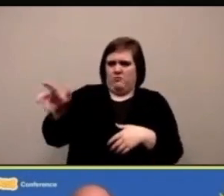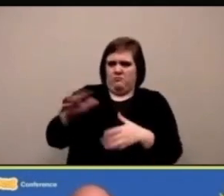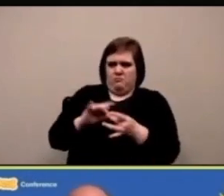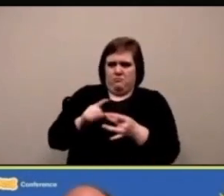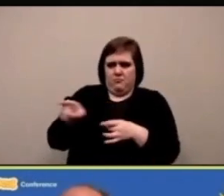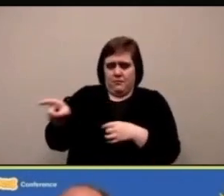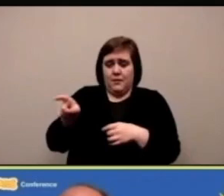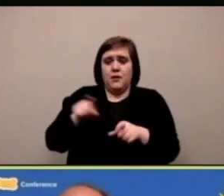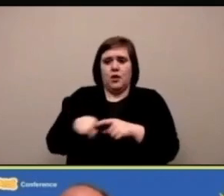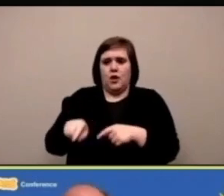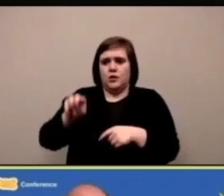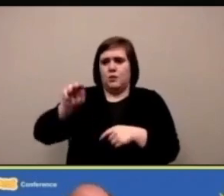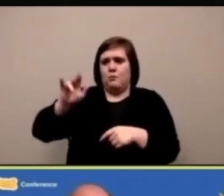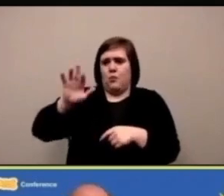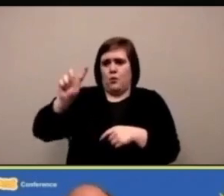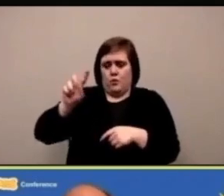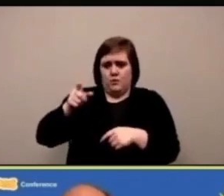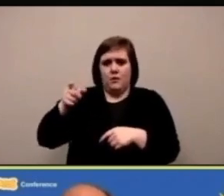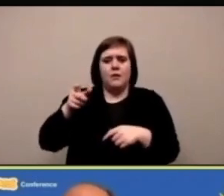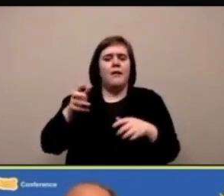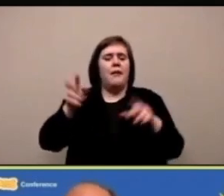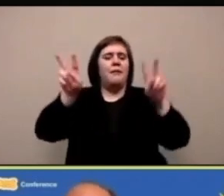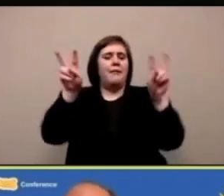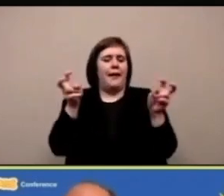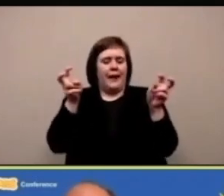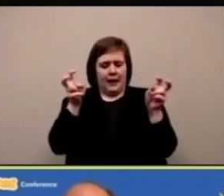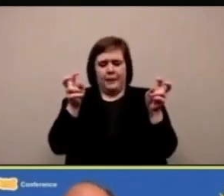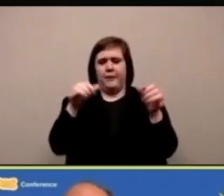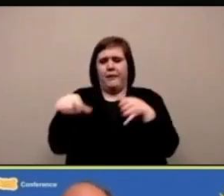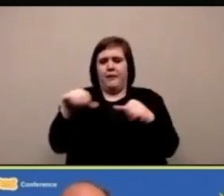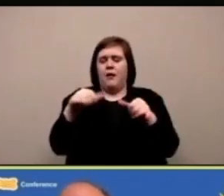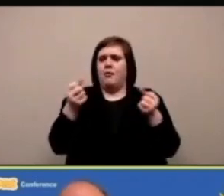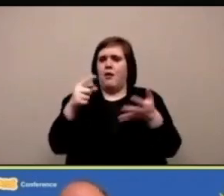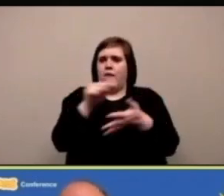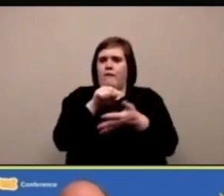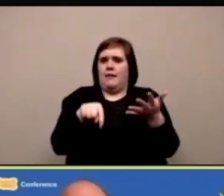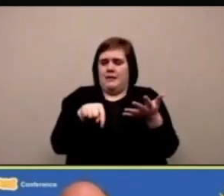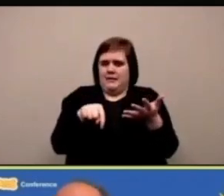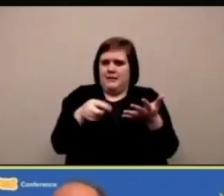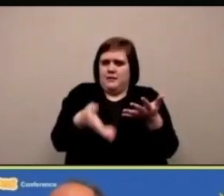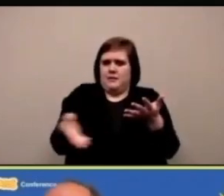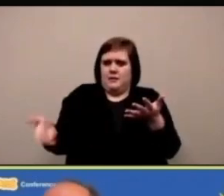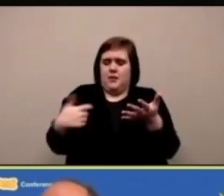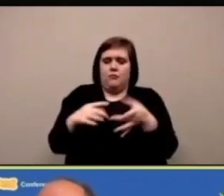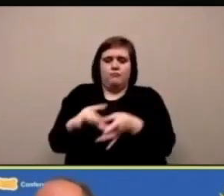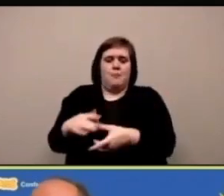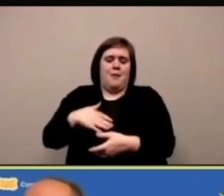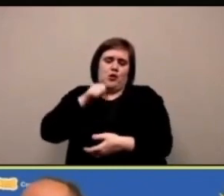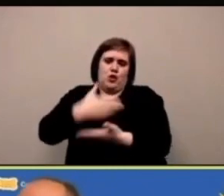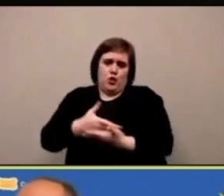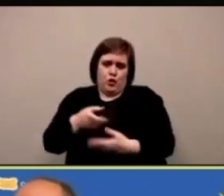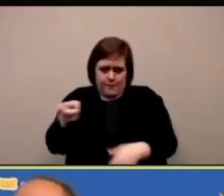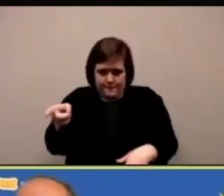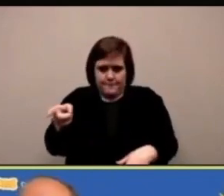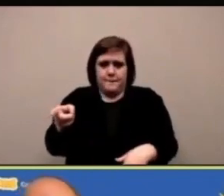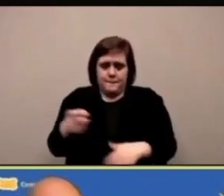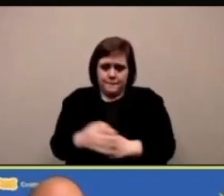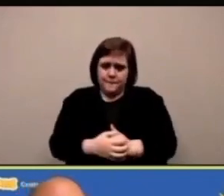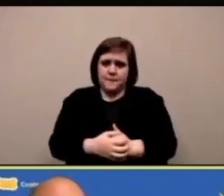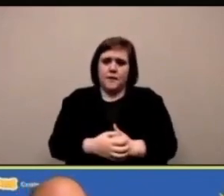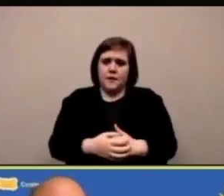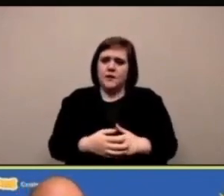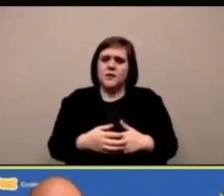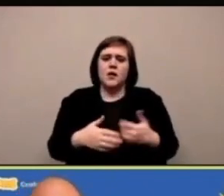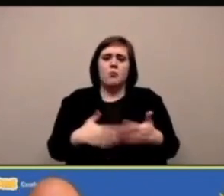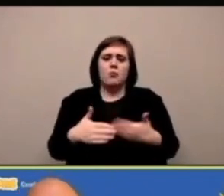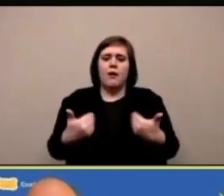and Mahmoud, a theme of it. And so a lot of these objects are related to my daughter. So we've gone